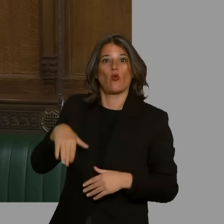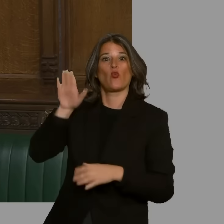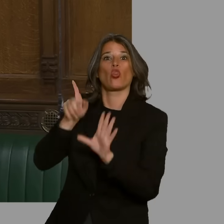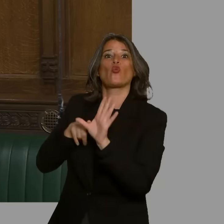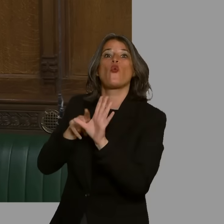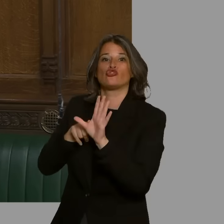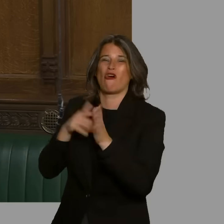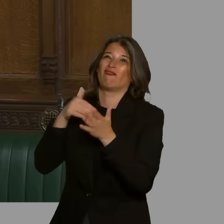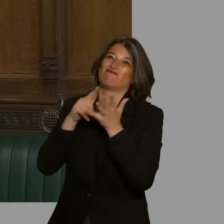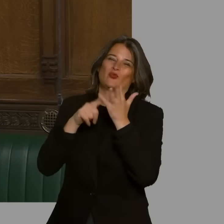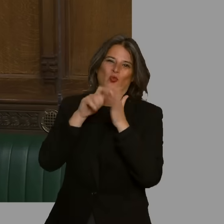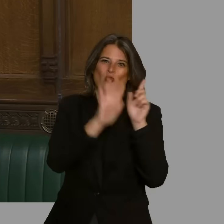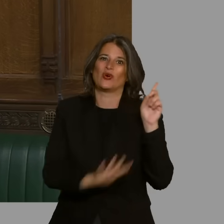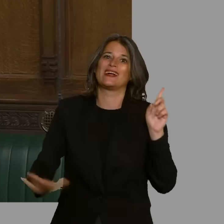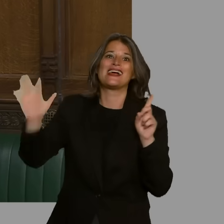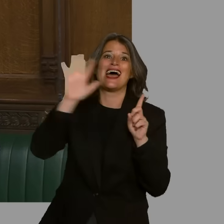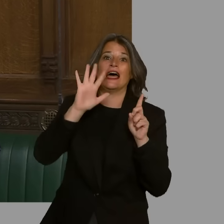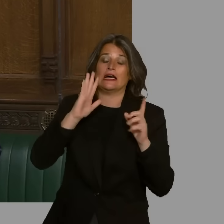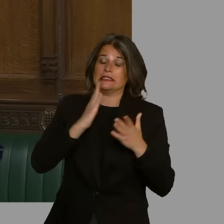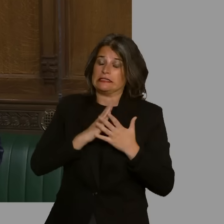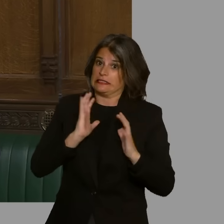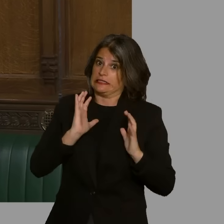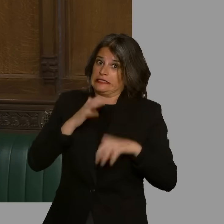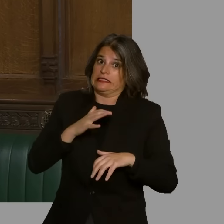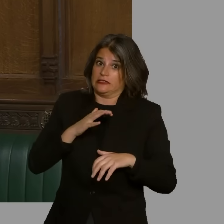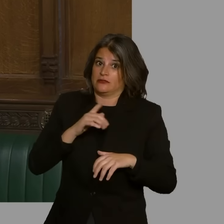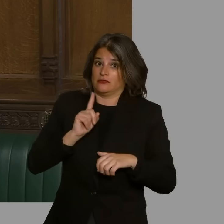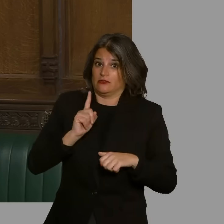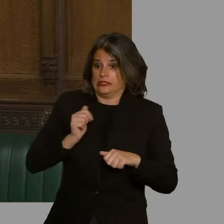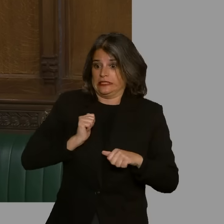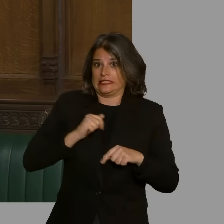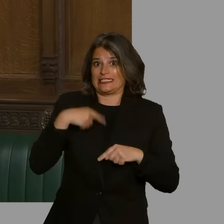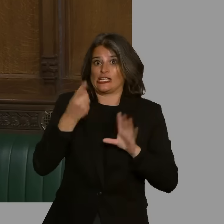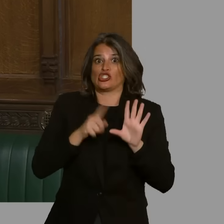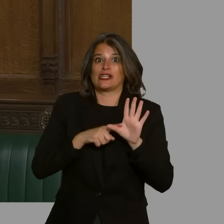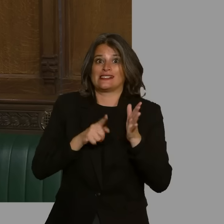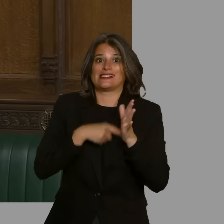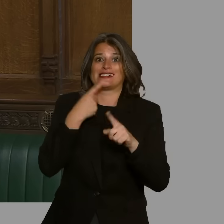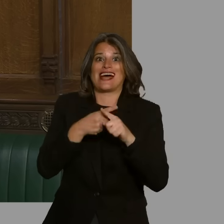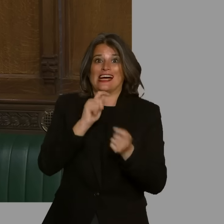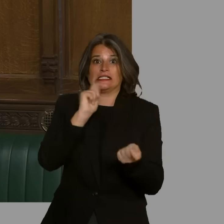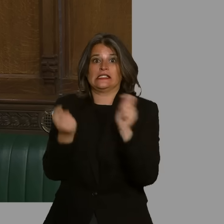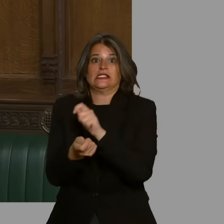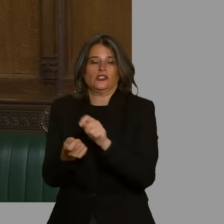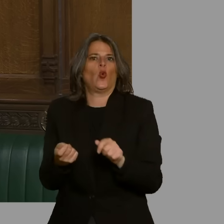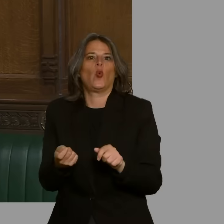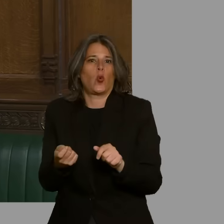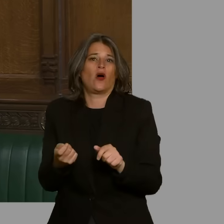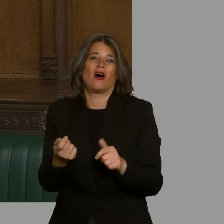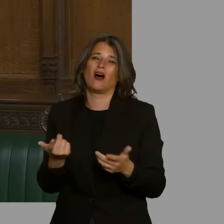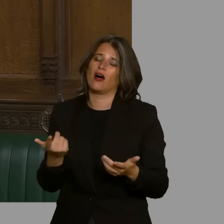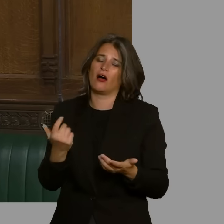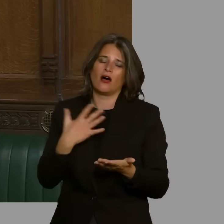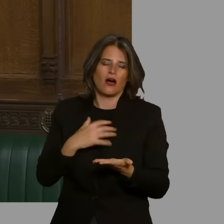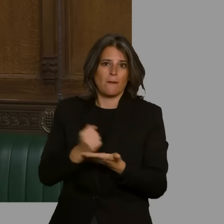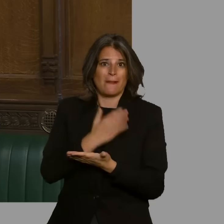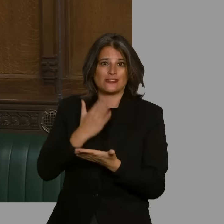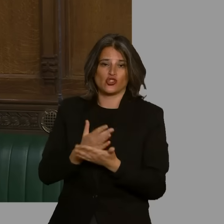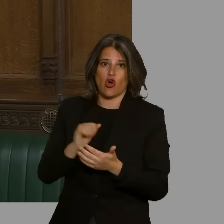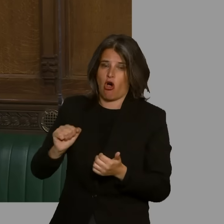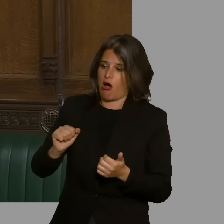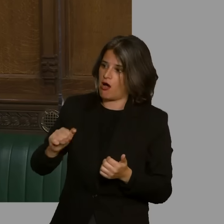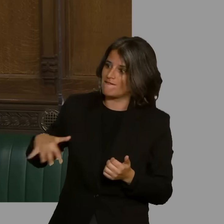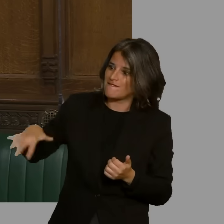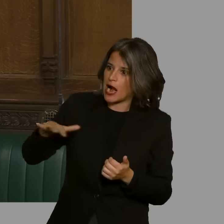our national food security. Sentax has produced an excellent, detailed academic